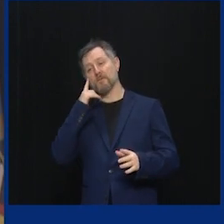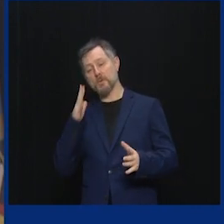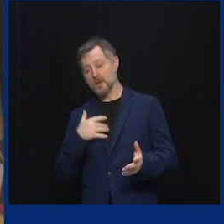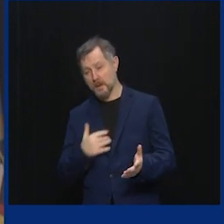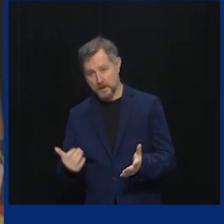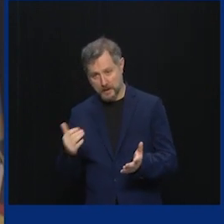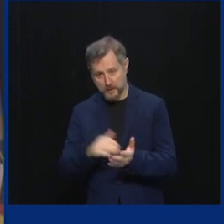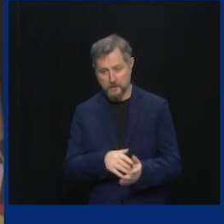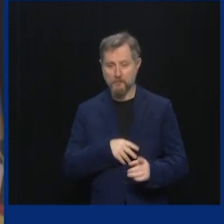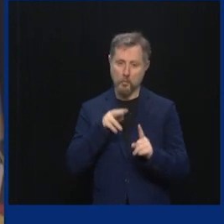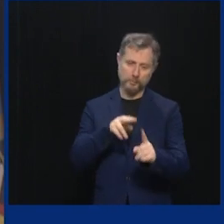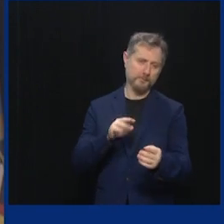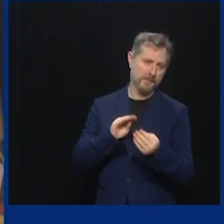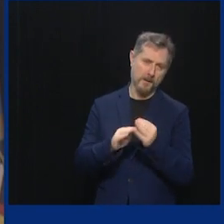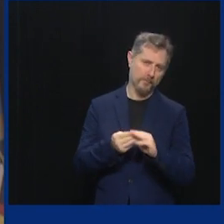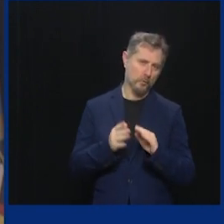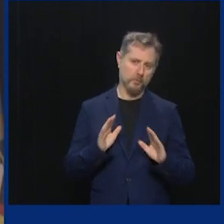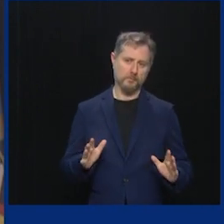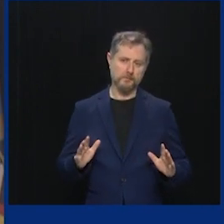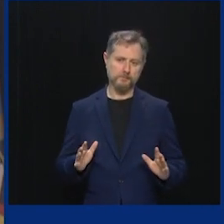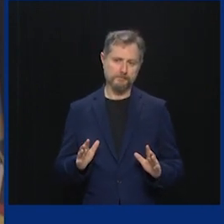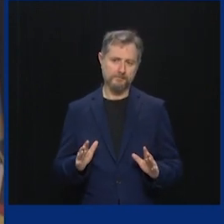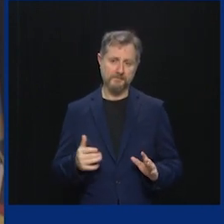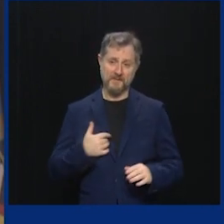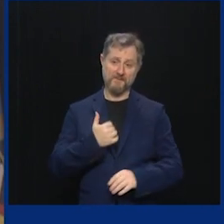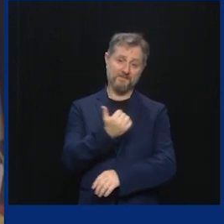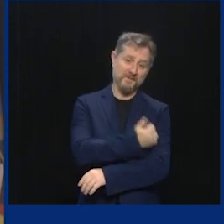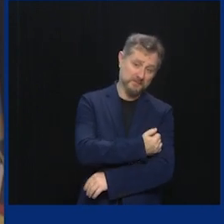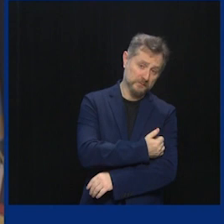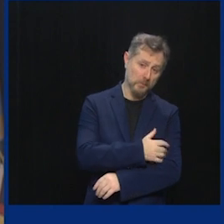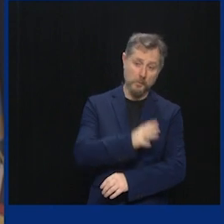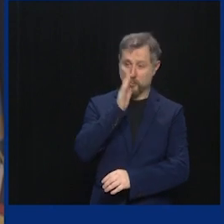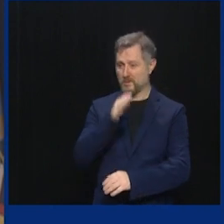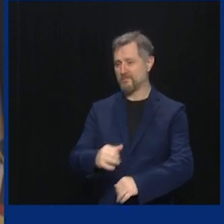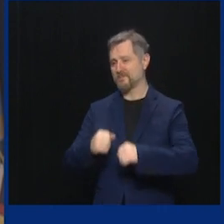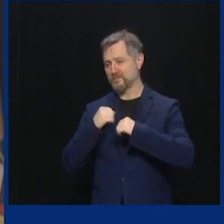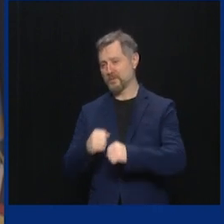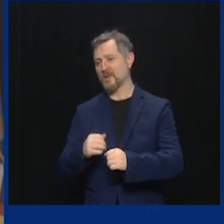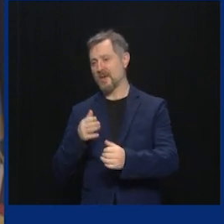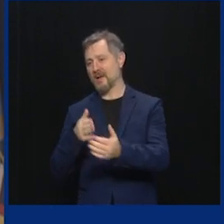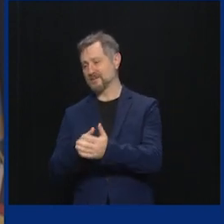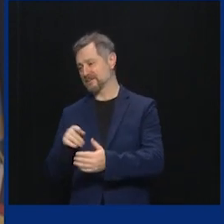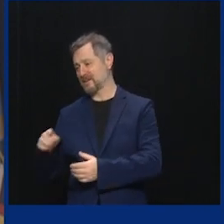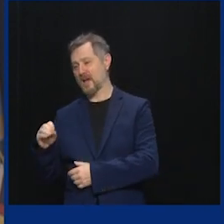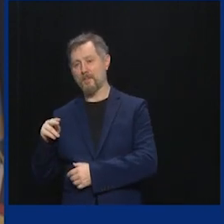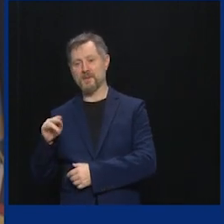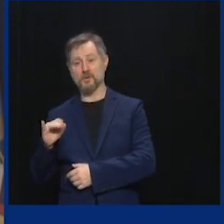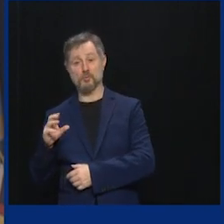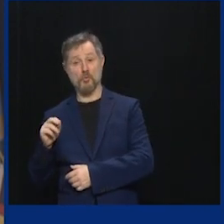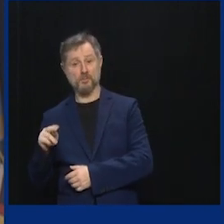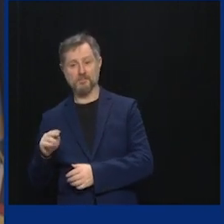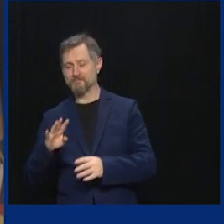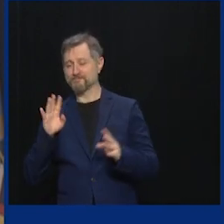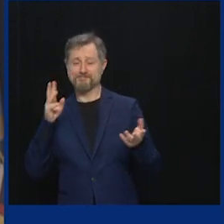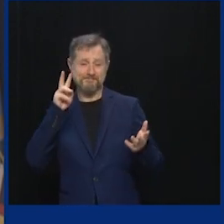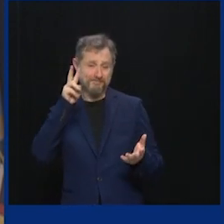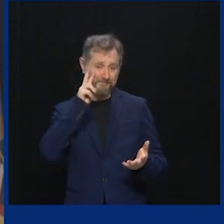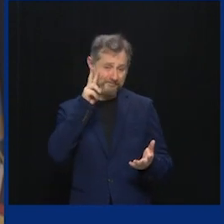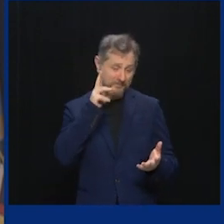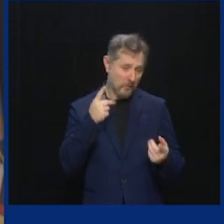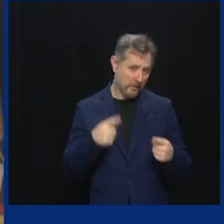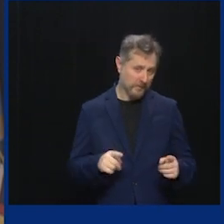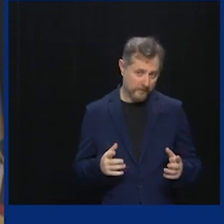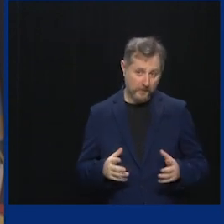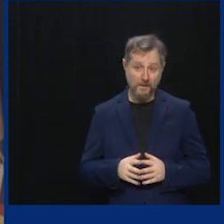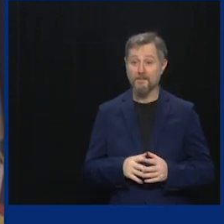very soon about whether or not the vaccines that we have in people's arms right now and the booster shots, whether or not they're going to resist this new variant.